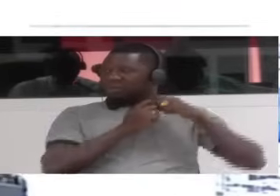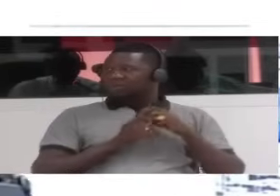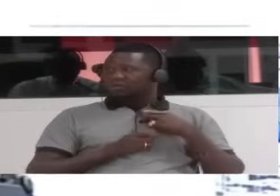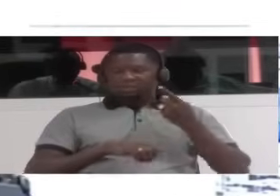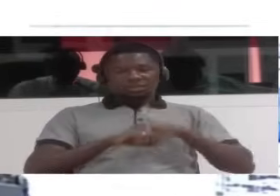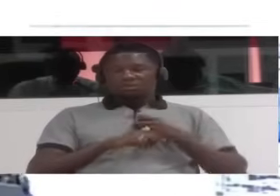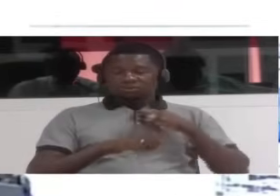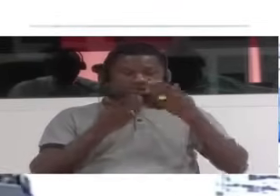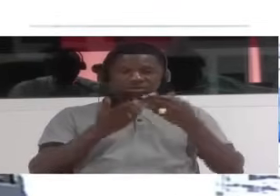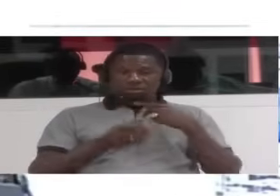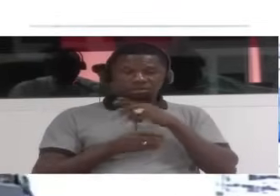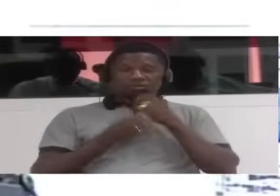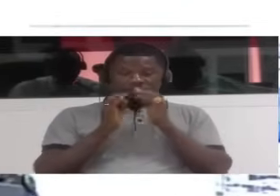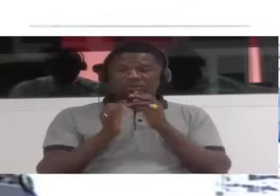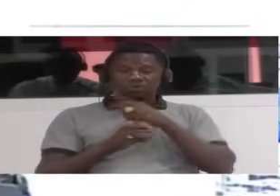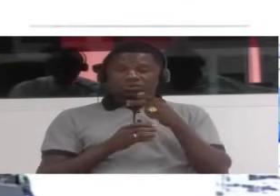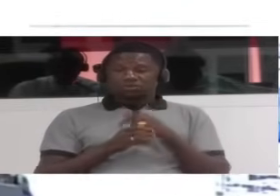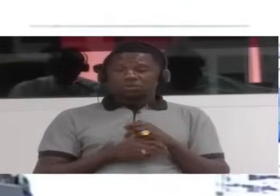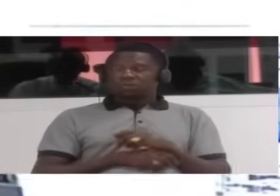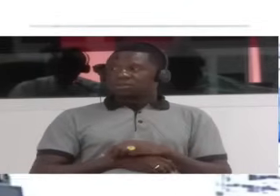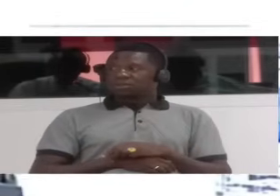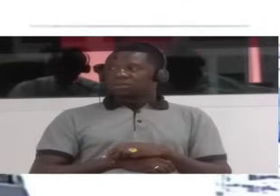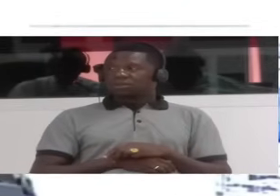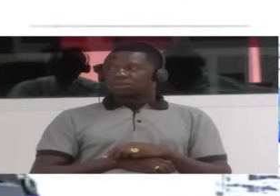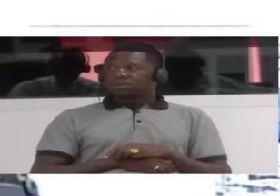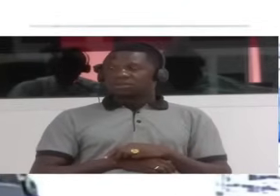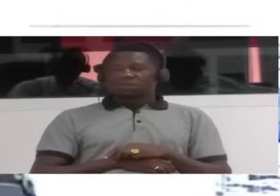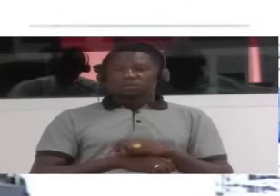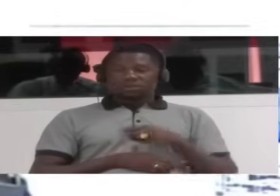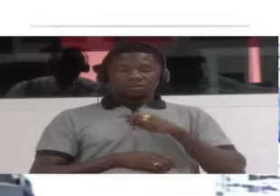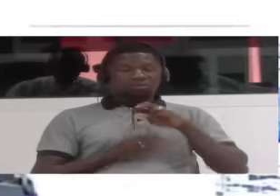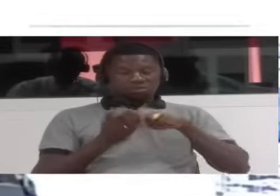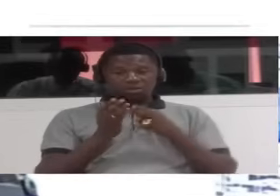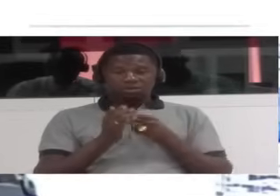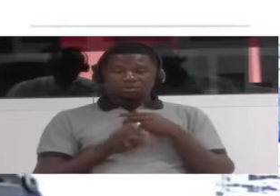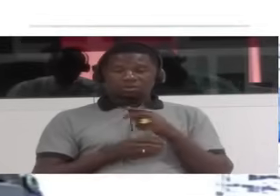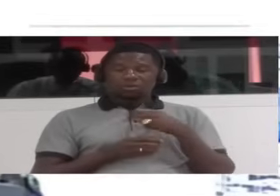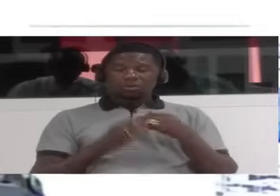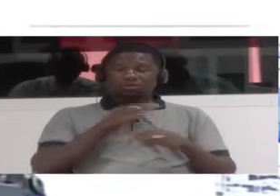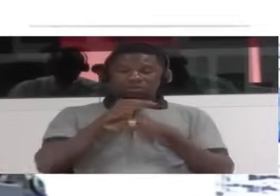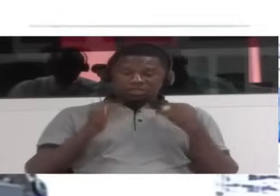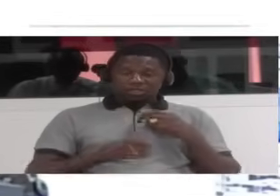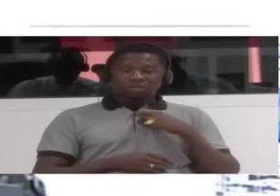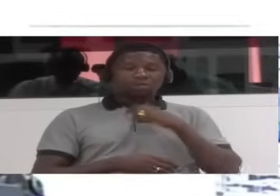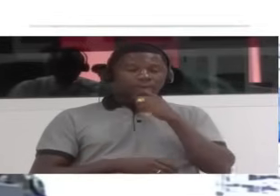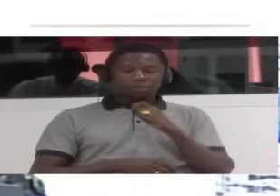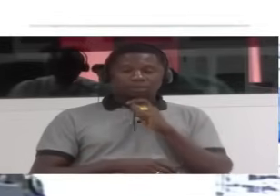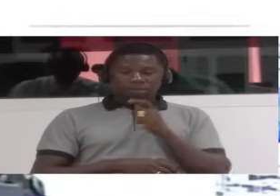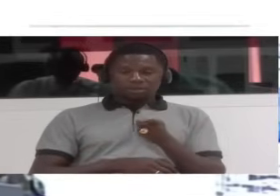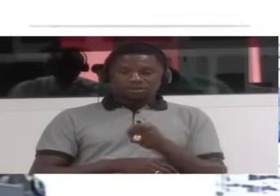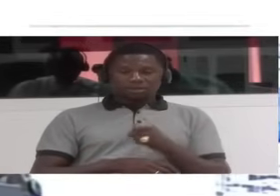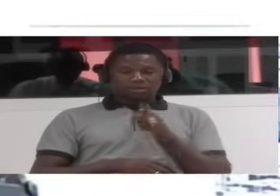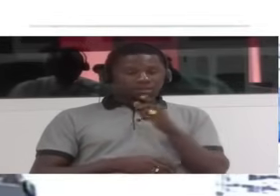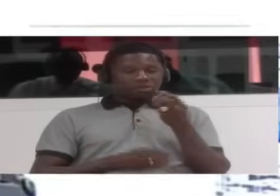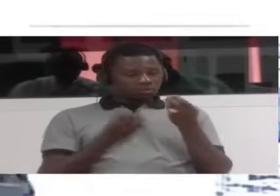not informed that this was the mission, that Haruna, we are getting Haruna killed. He didn't tell